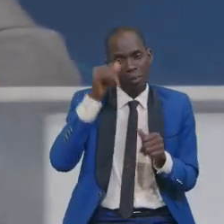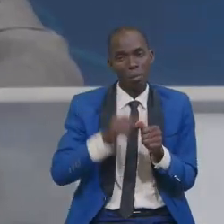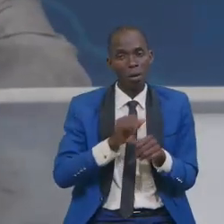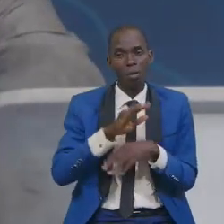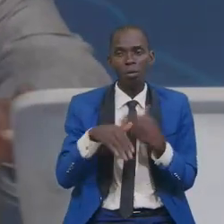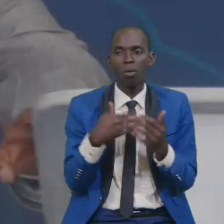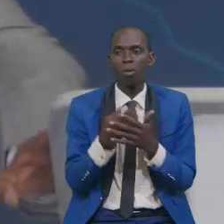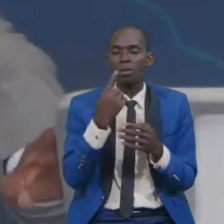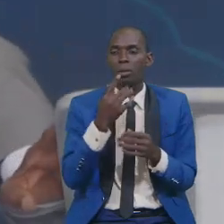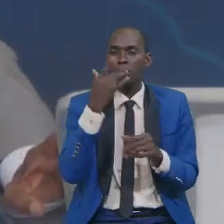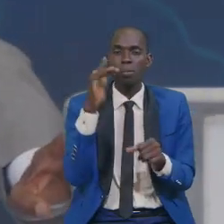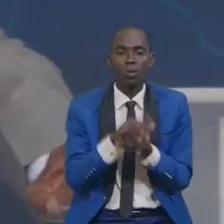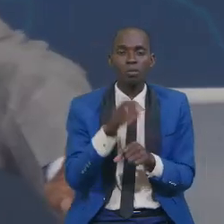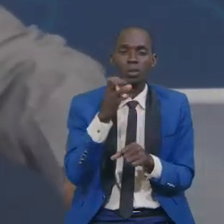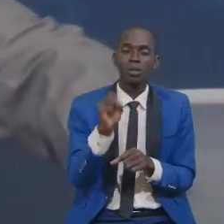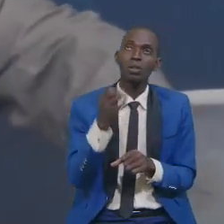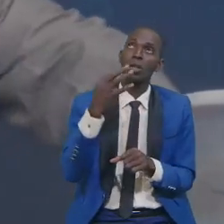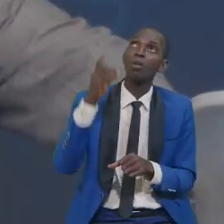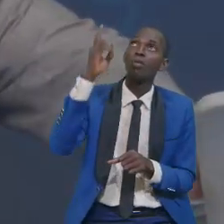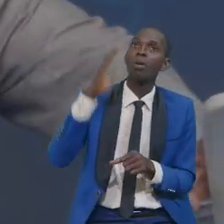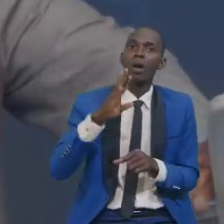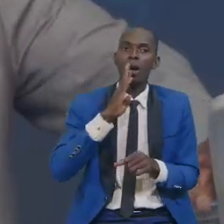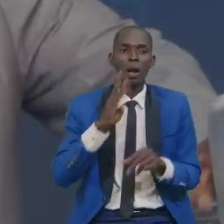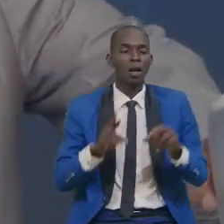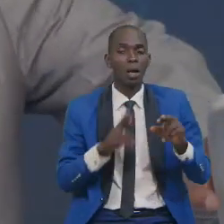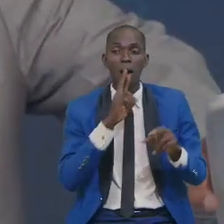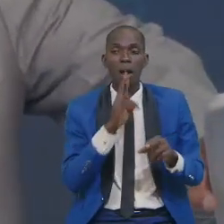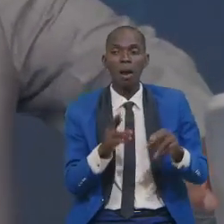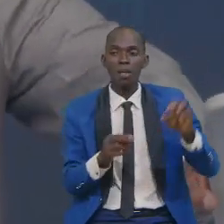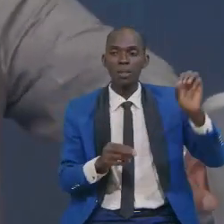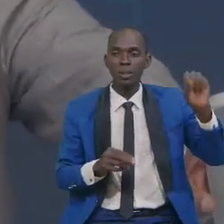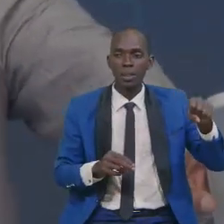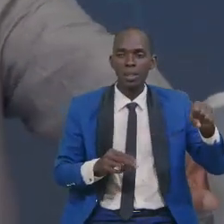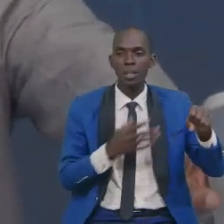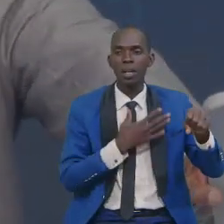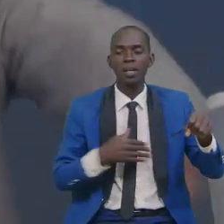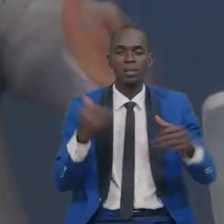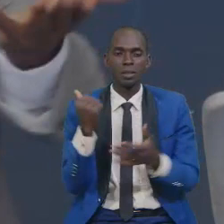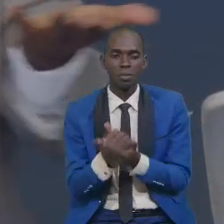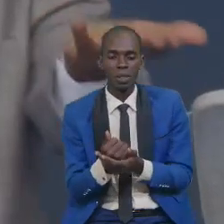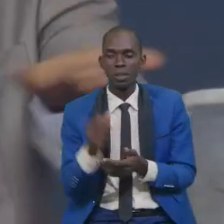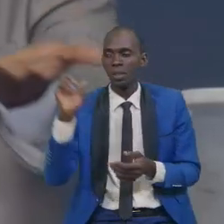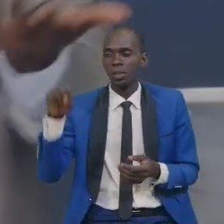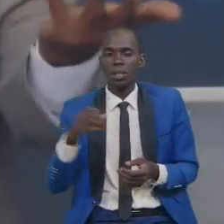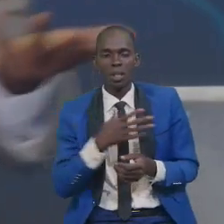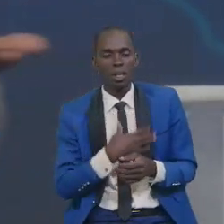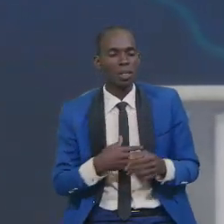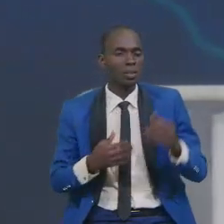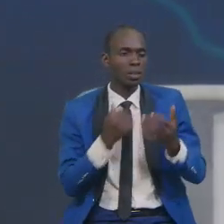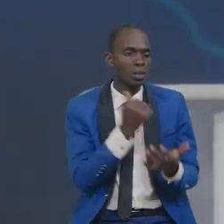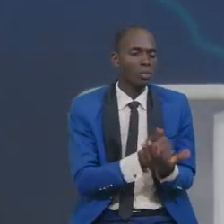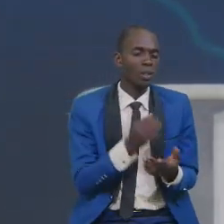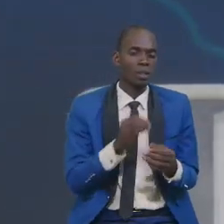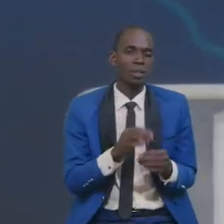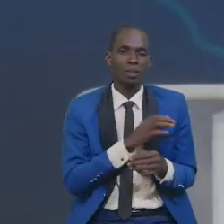God are ye and amen yes and amen in Christ and the ace is the